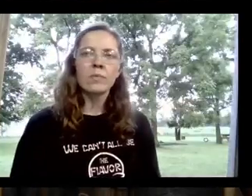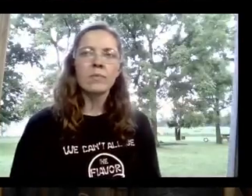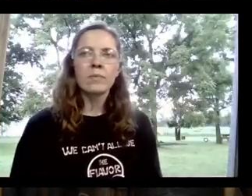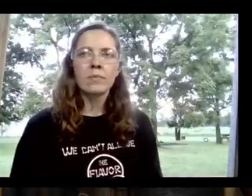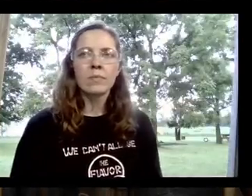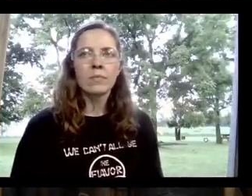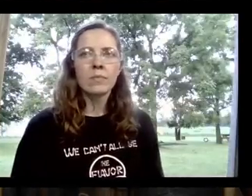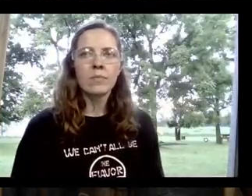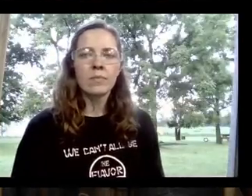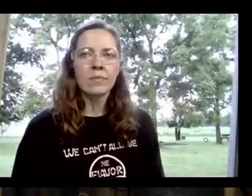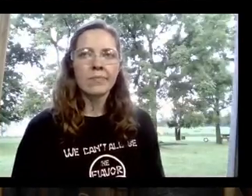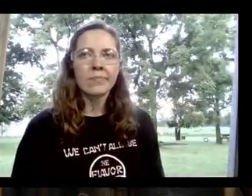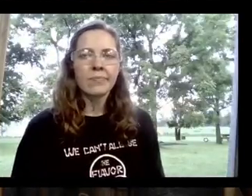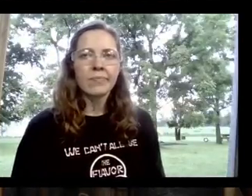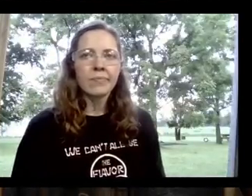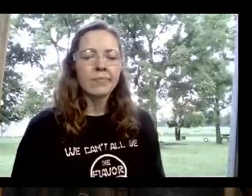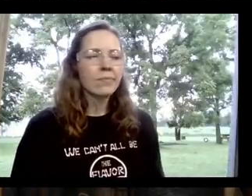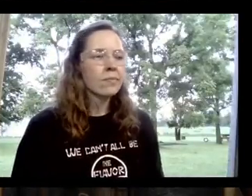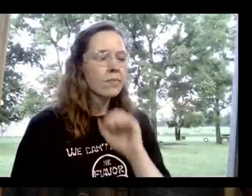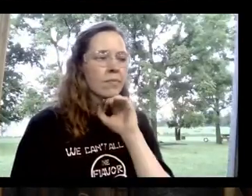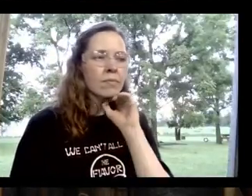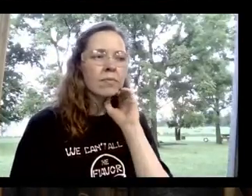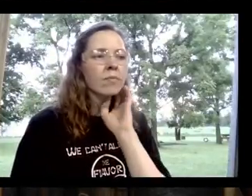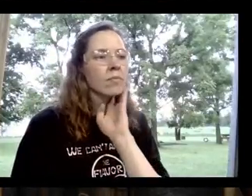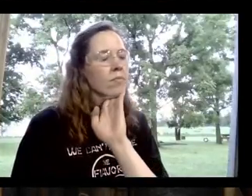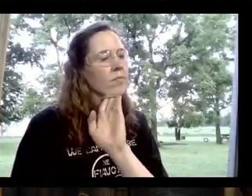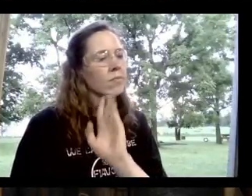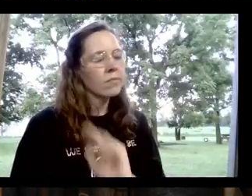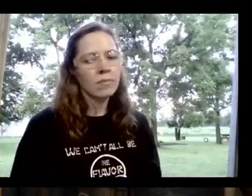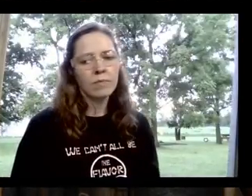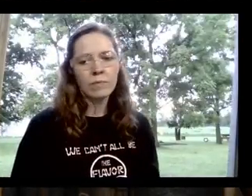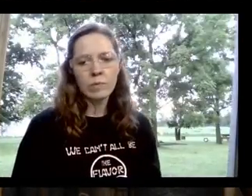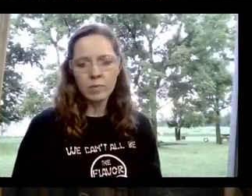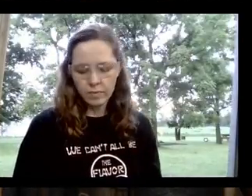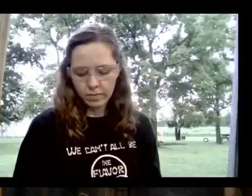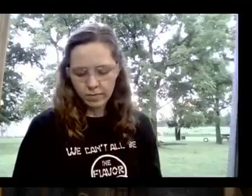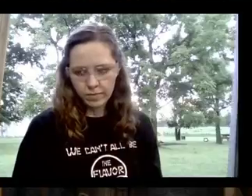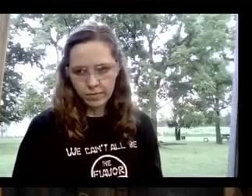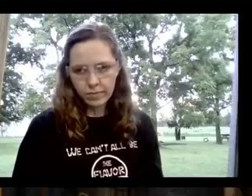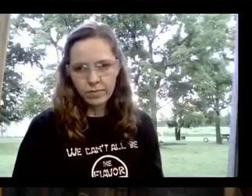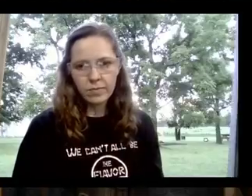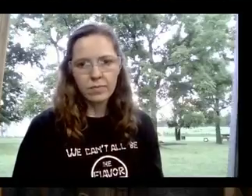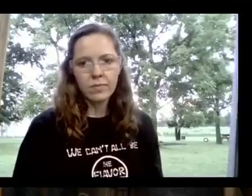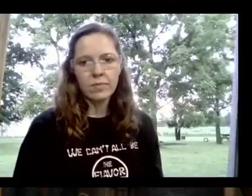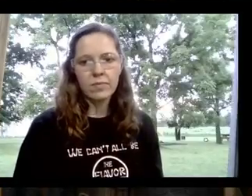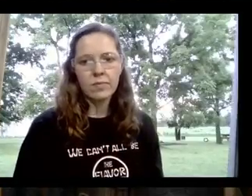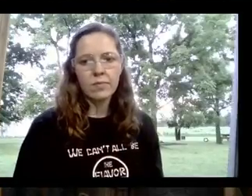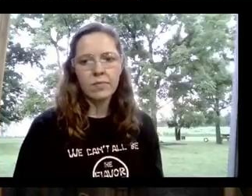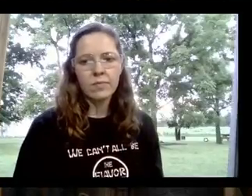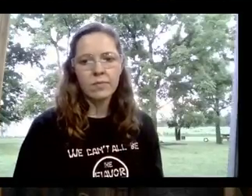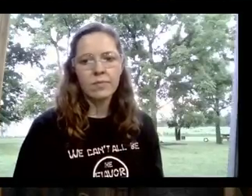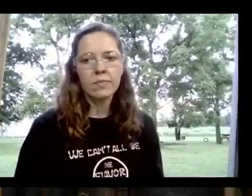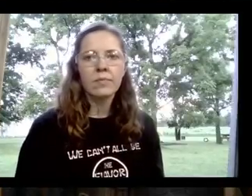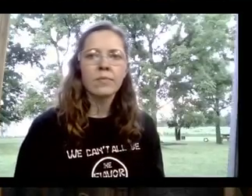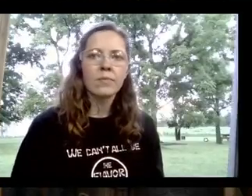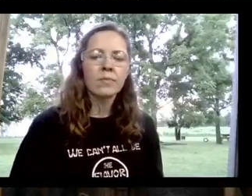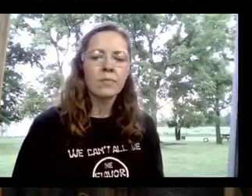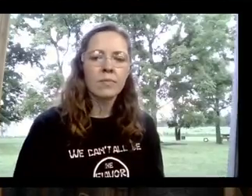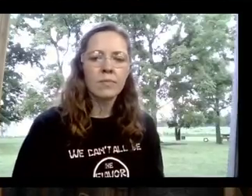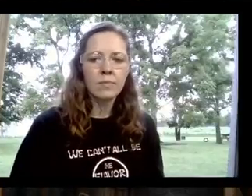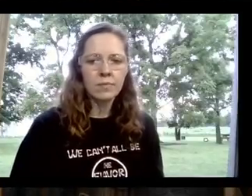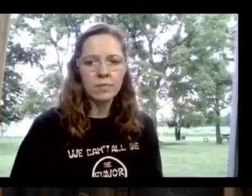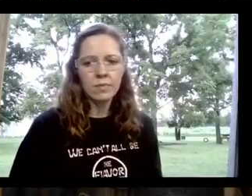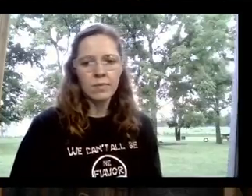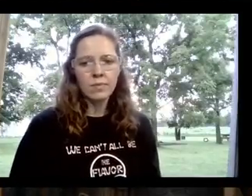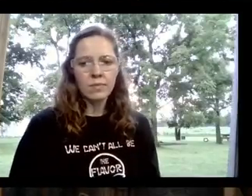Also, if you can get something like a higher carbon tin series, like a 1095 or a 1084